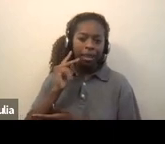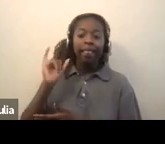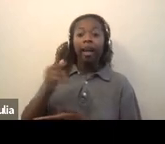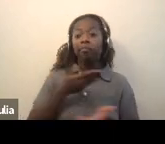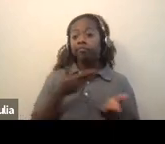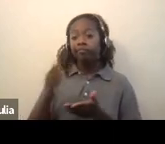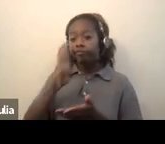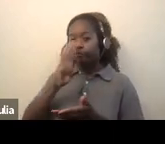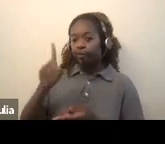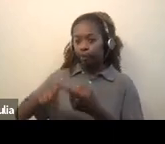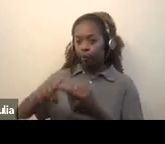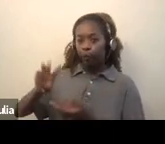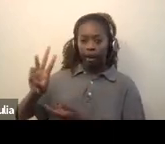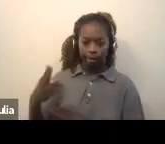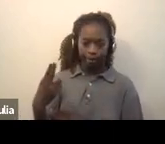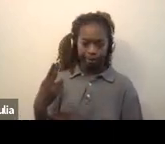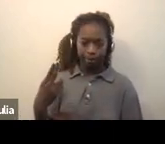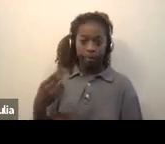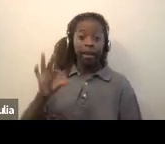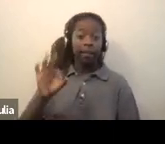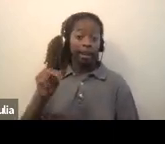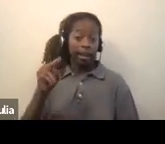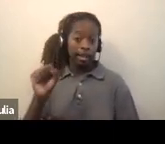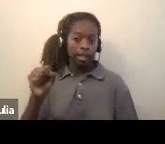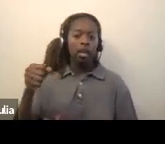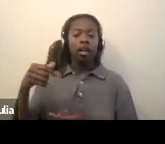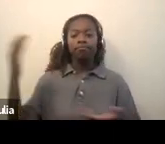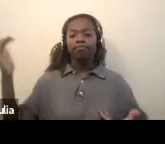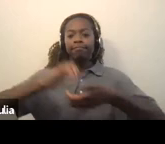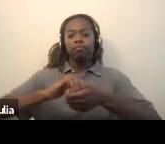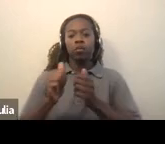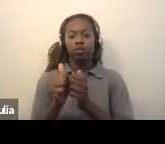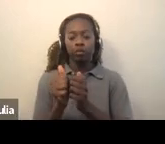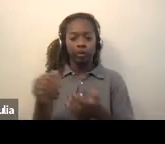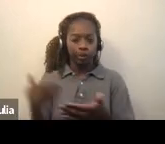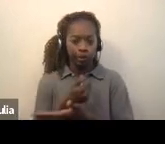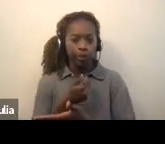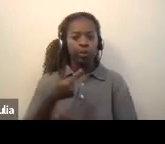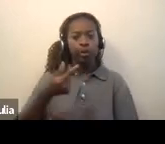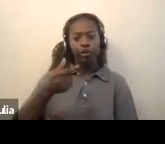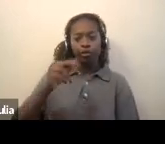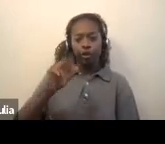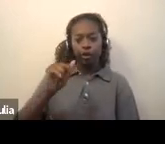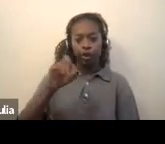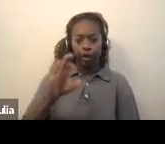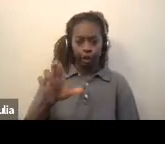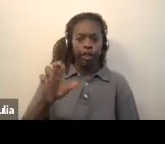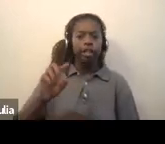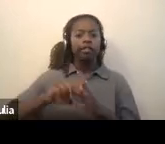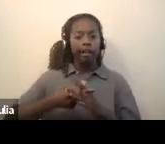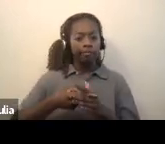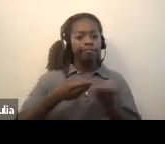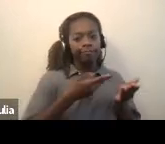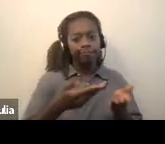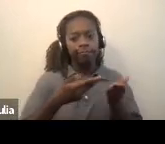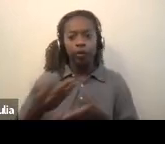fns is also working with a new grocer that has started delivering to five of our largest schools relieving some